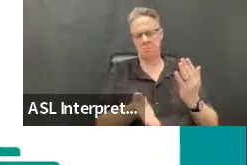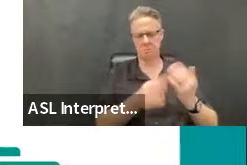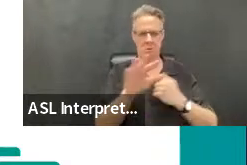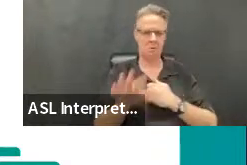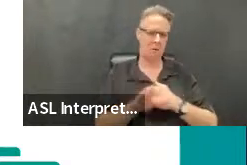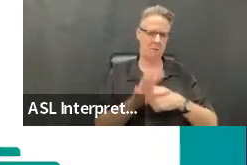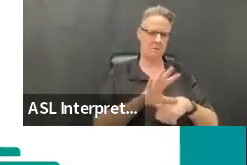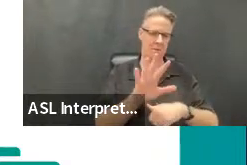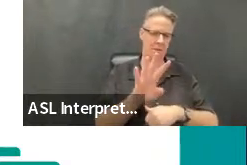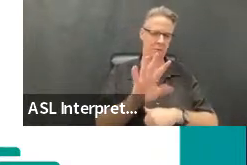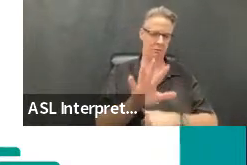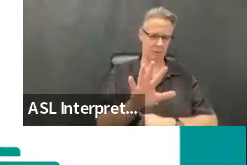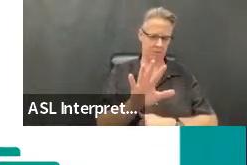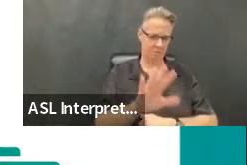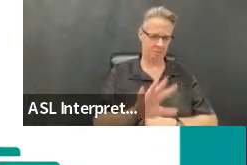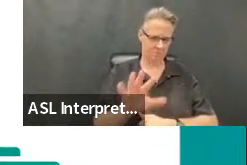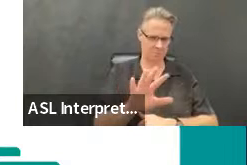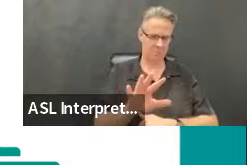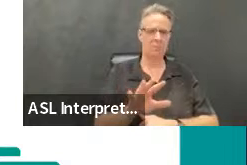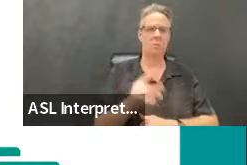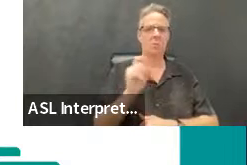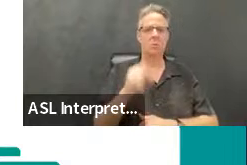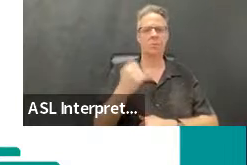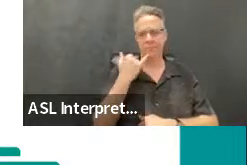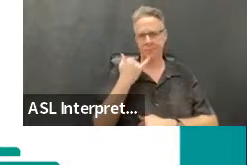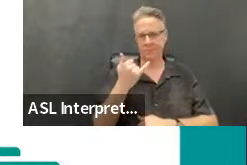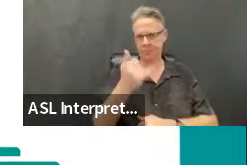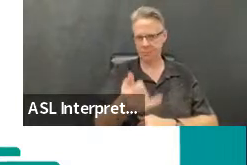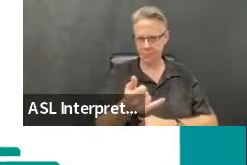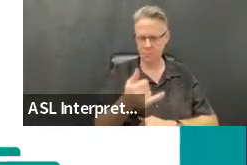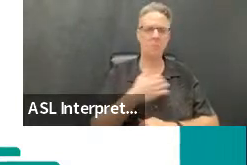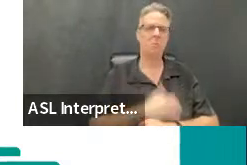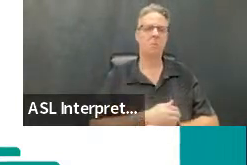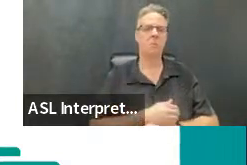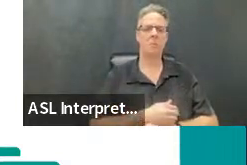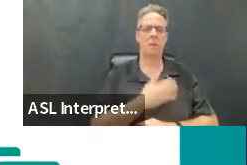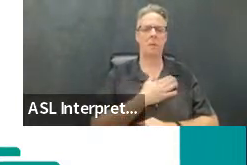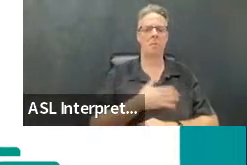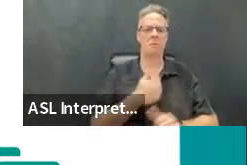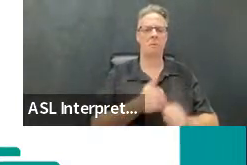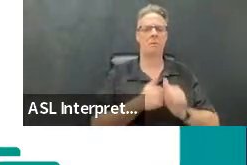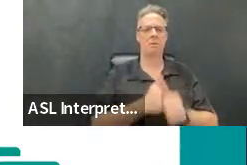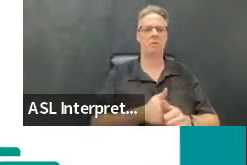around 5:45 p.m. To dial in by phone, please dial